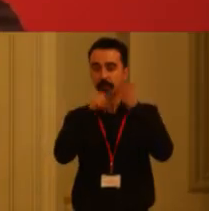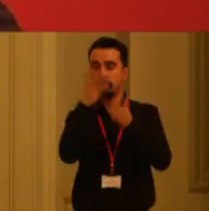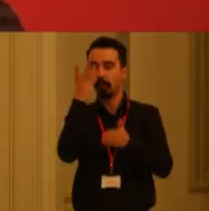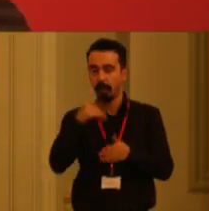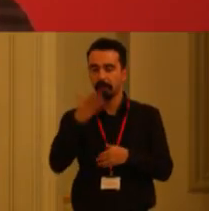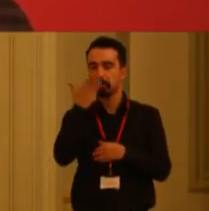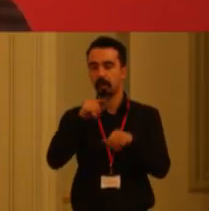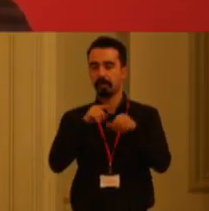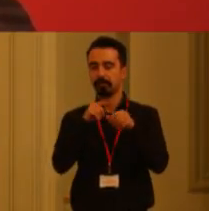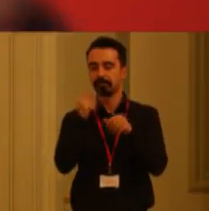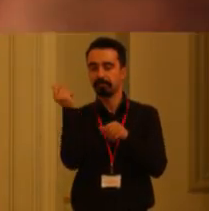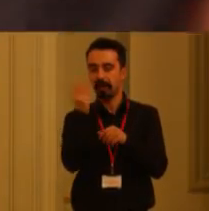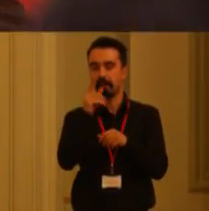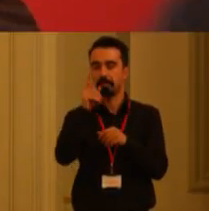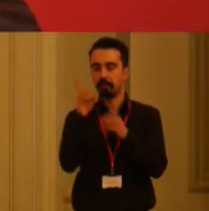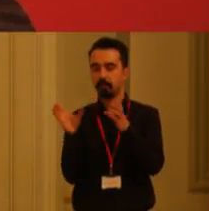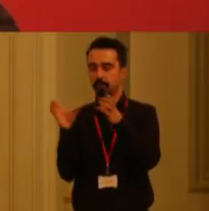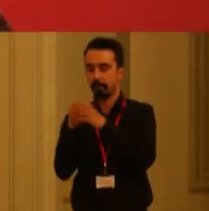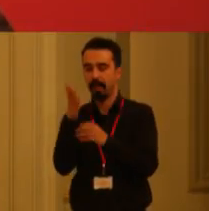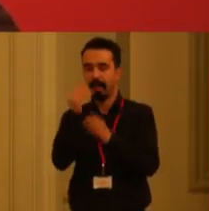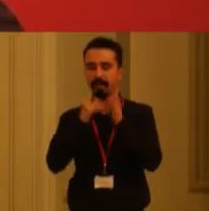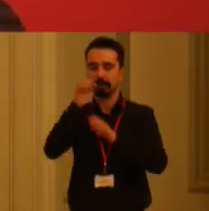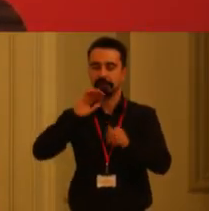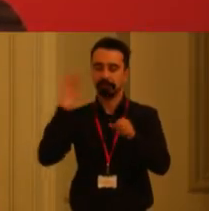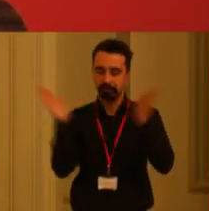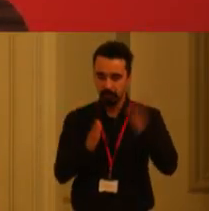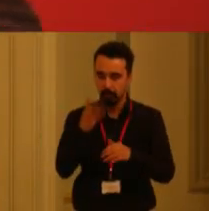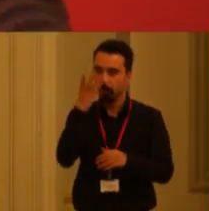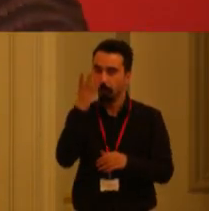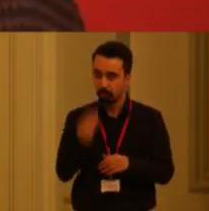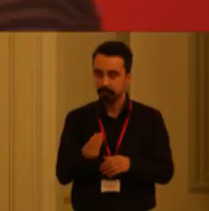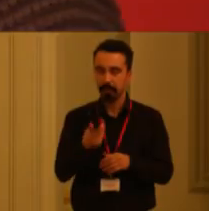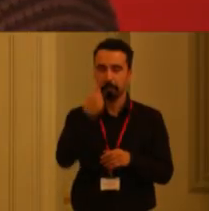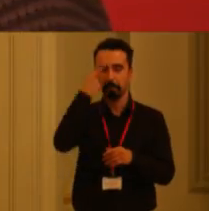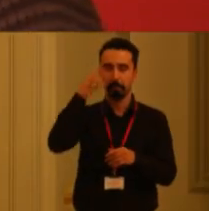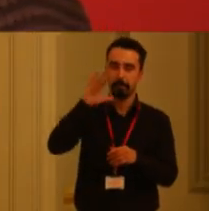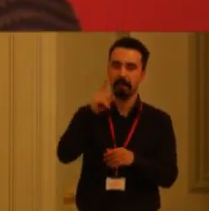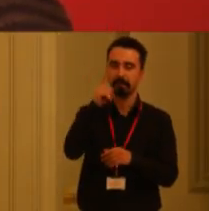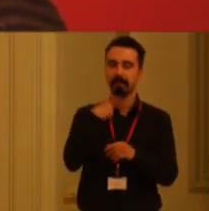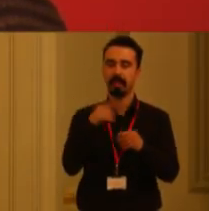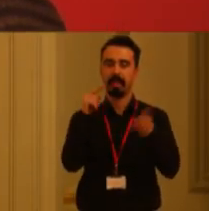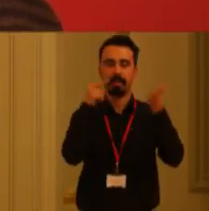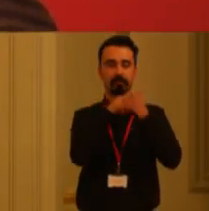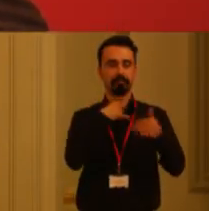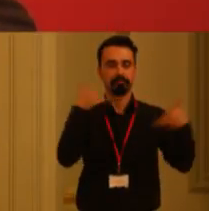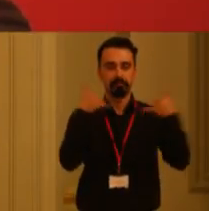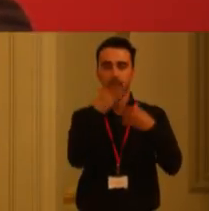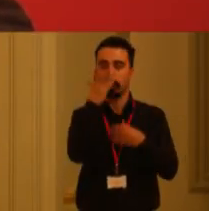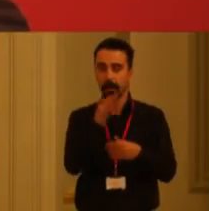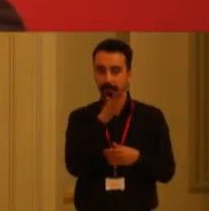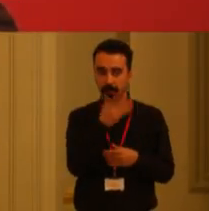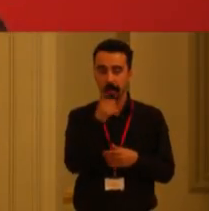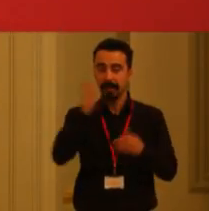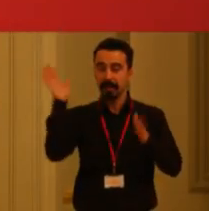or civil society perspective or from the economic perspective, anything is done. Only if they stop by the office